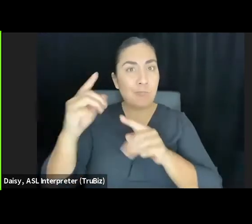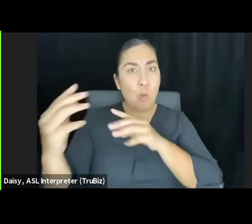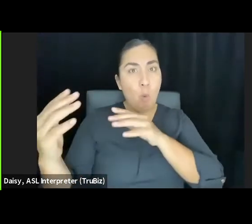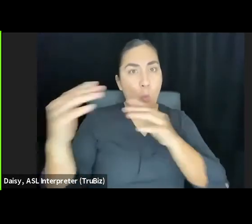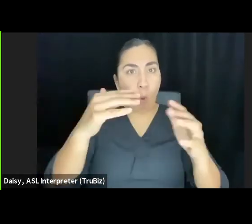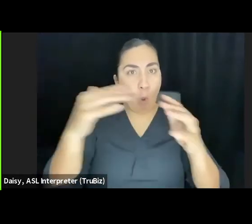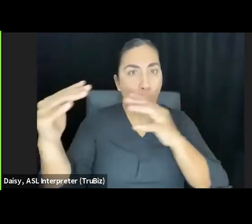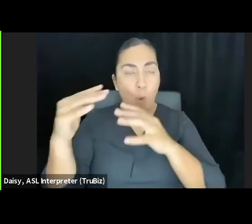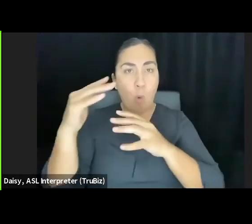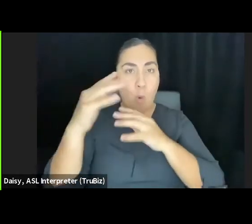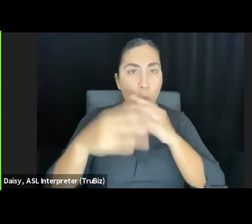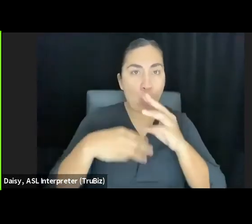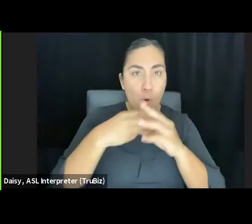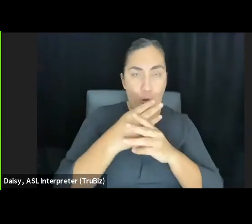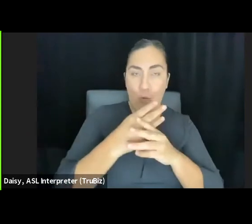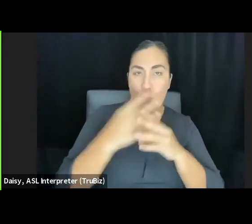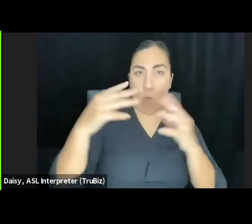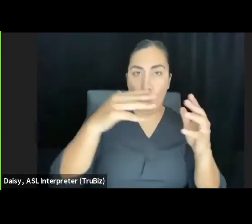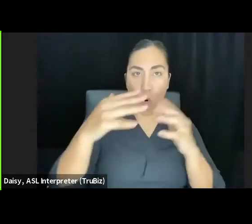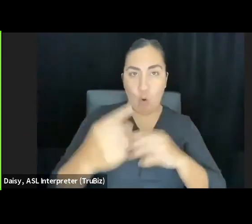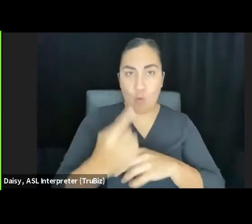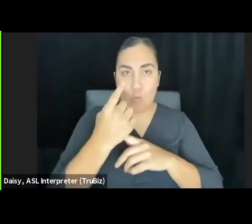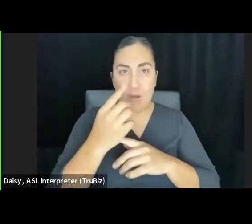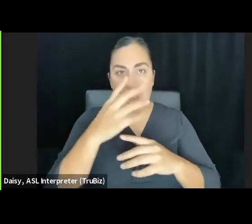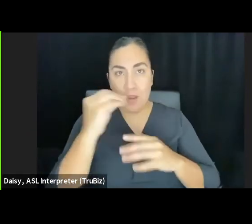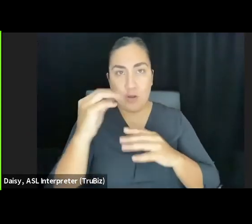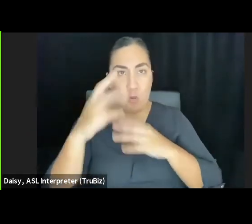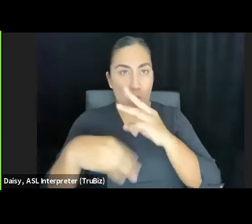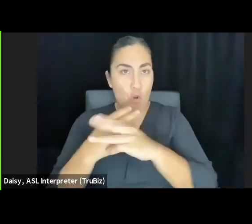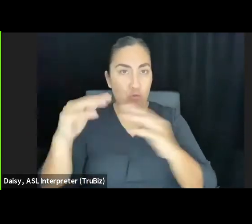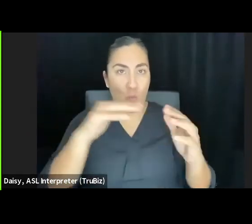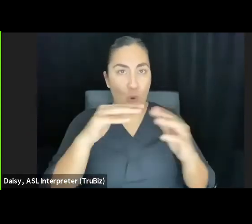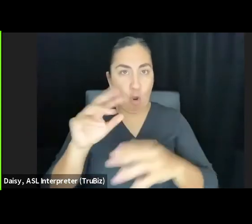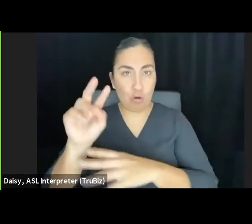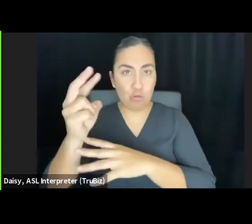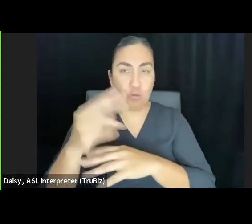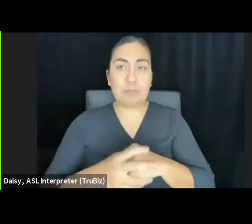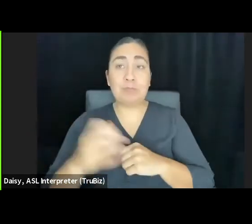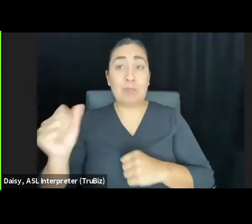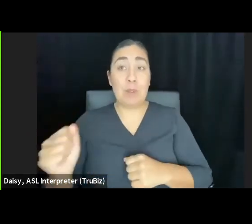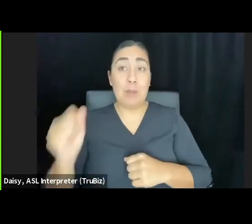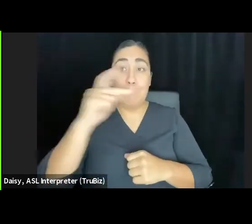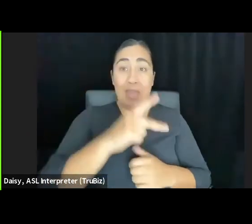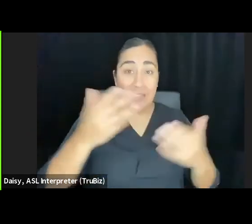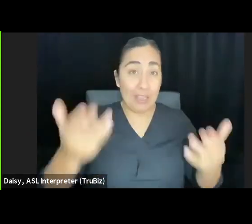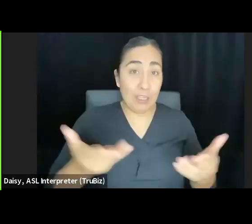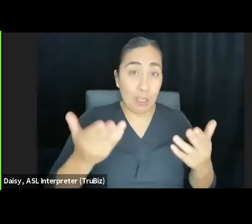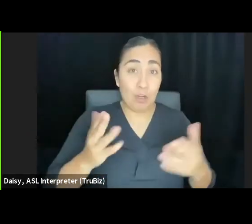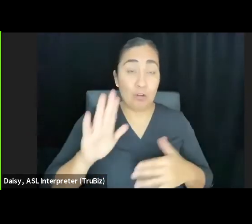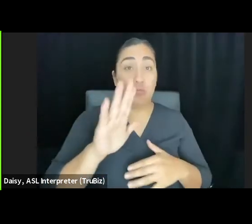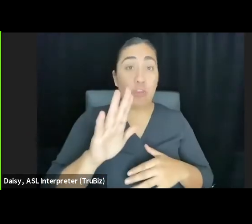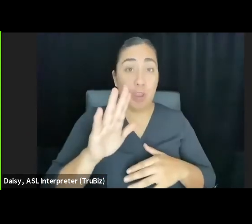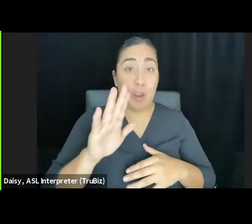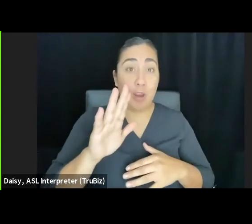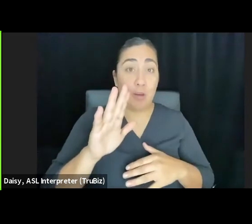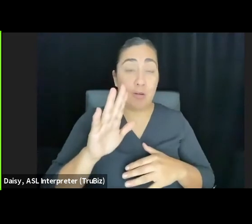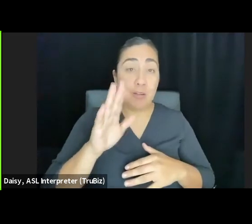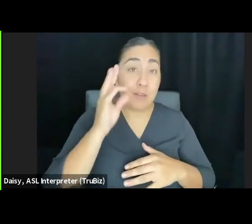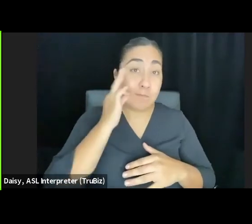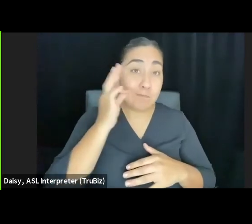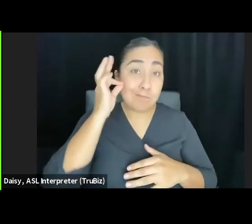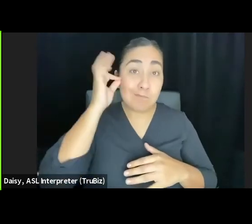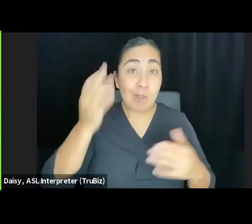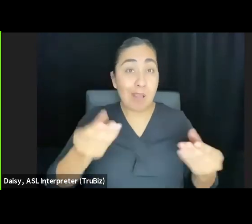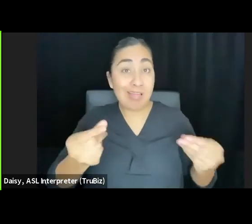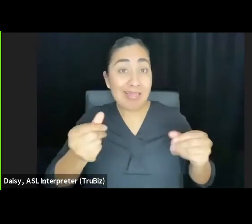these combat veterans came back to their tribal lands here in Arizona and didn't even have the right to vote, even though